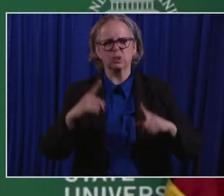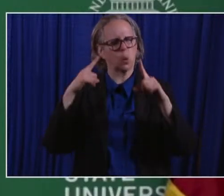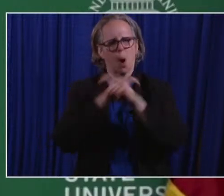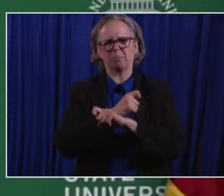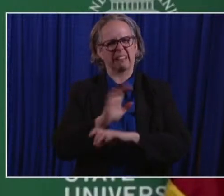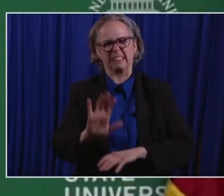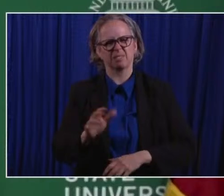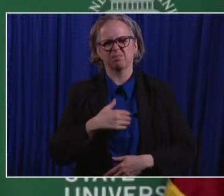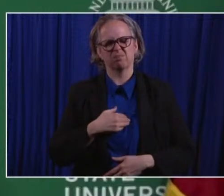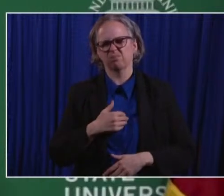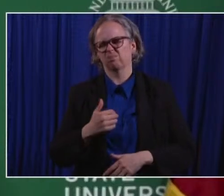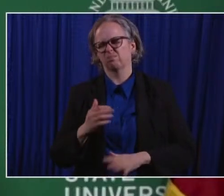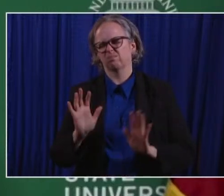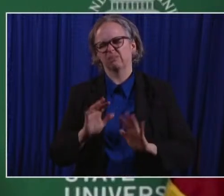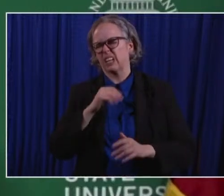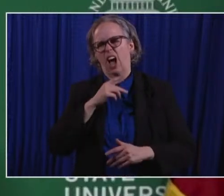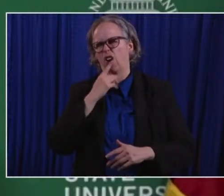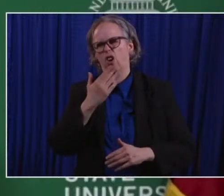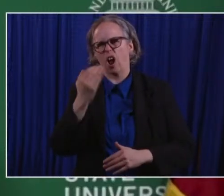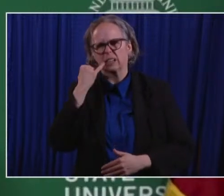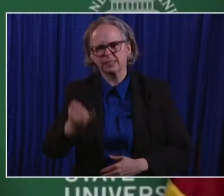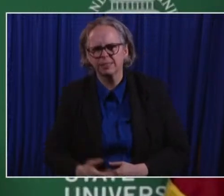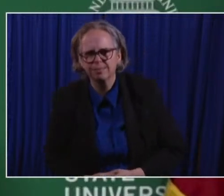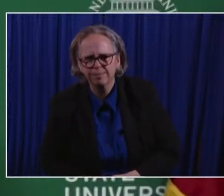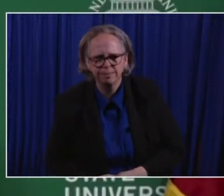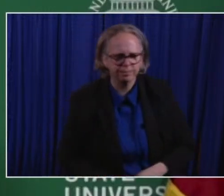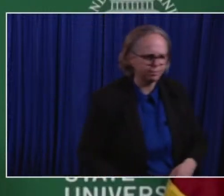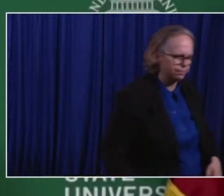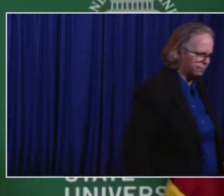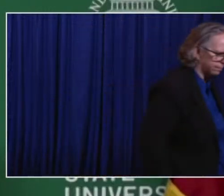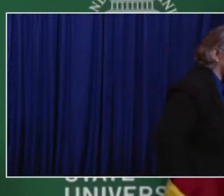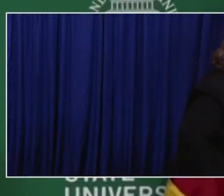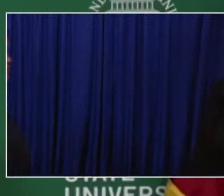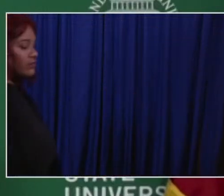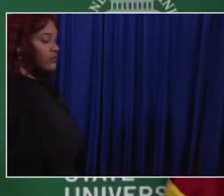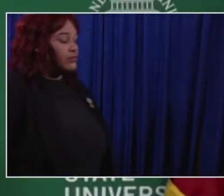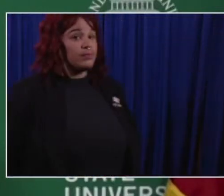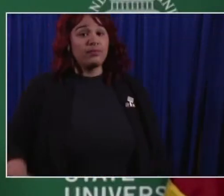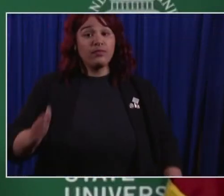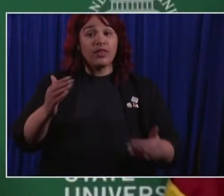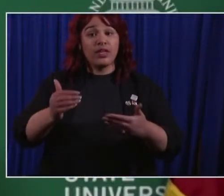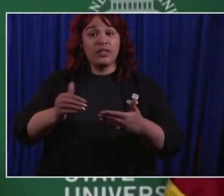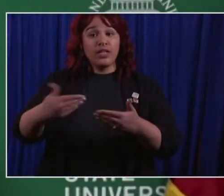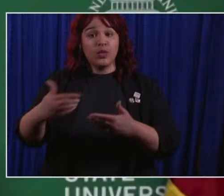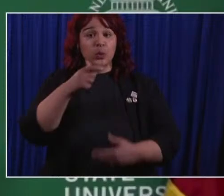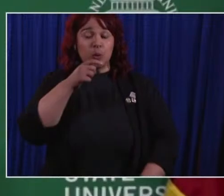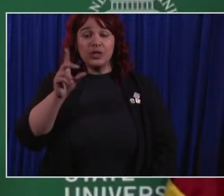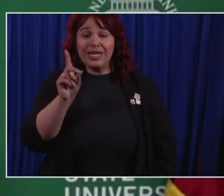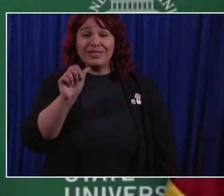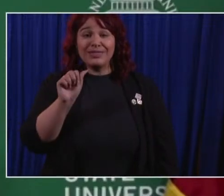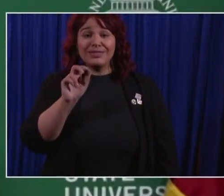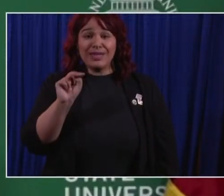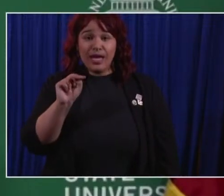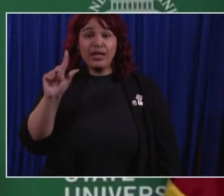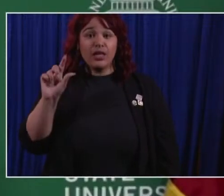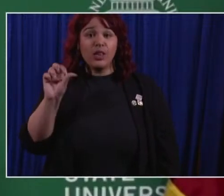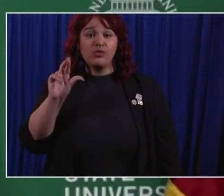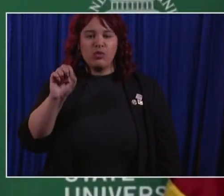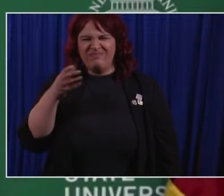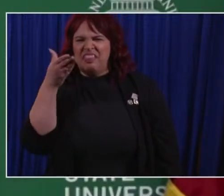Next question from the Wolstein Center is from Dan DeRose at WOIO in Cleveland. Afternoon, Governor. Good to have you in Cleveland